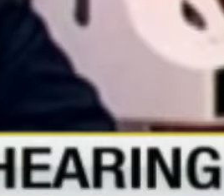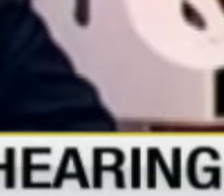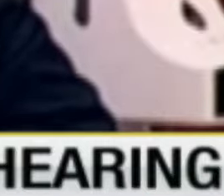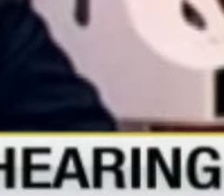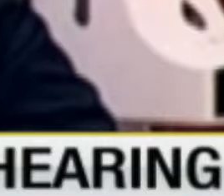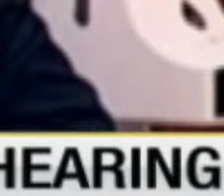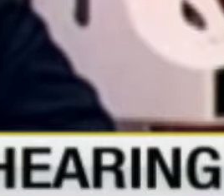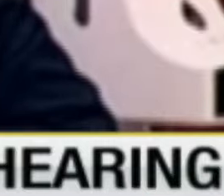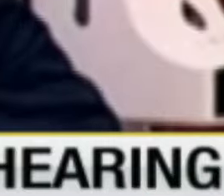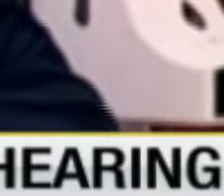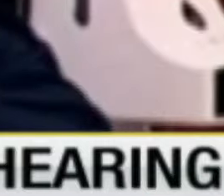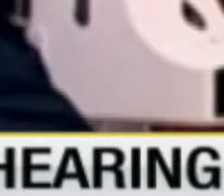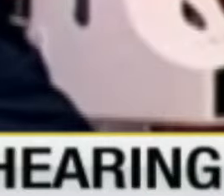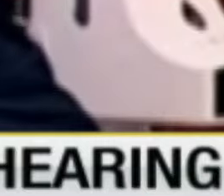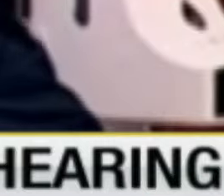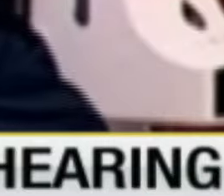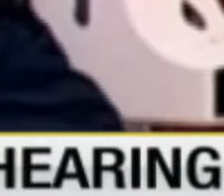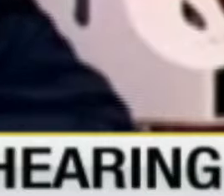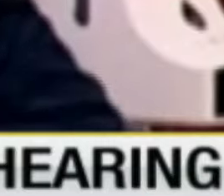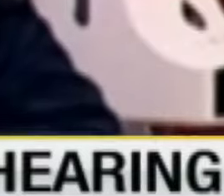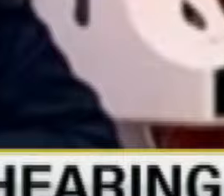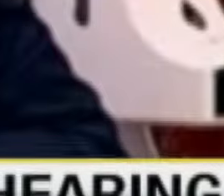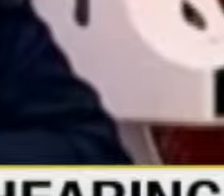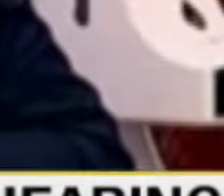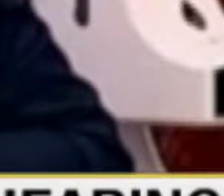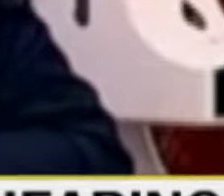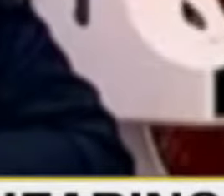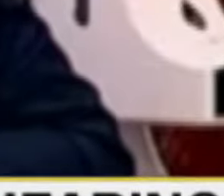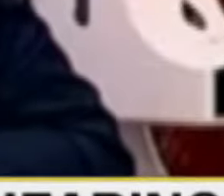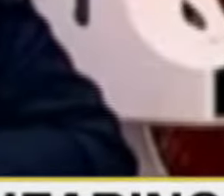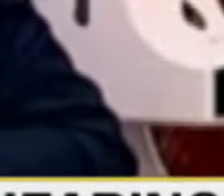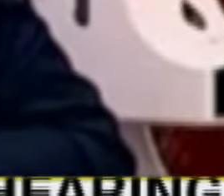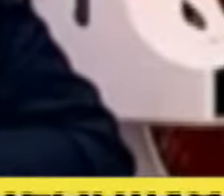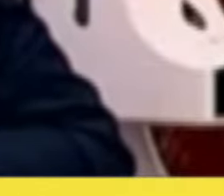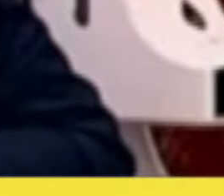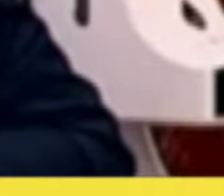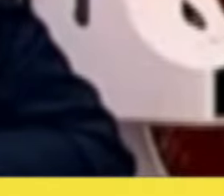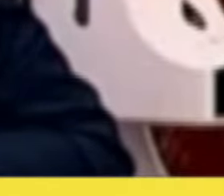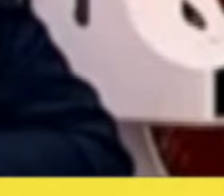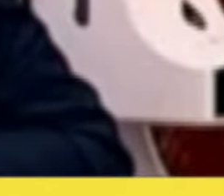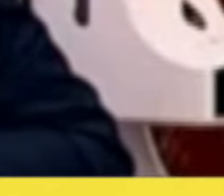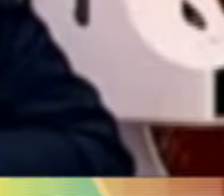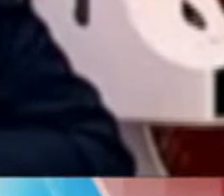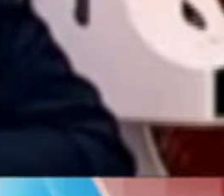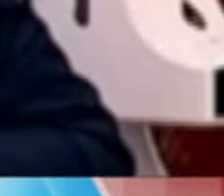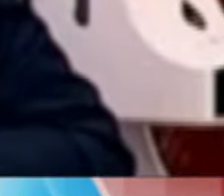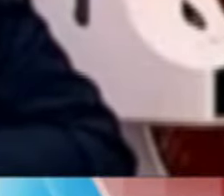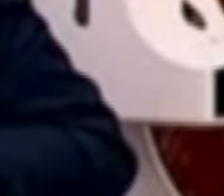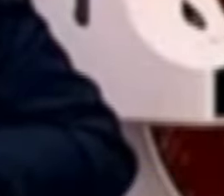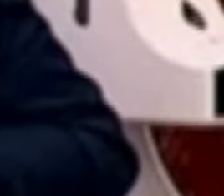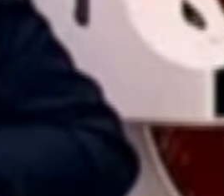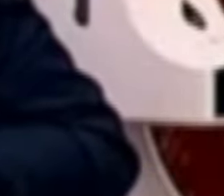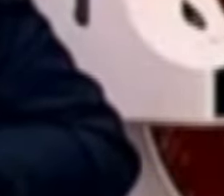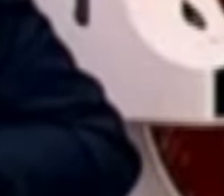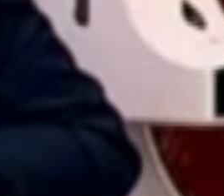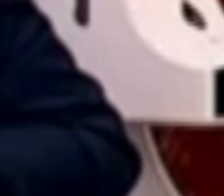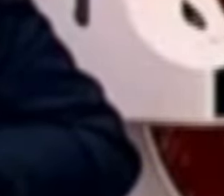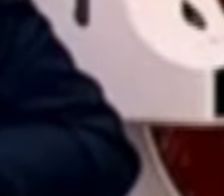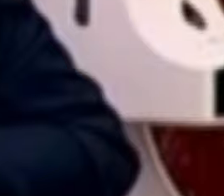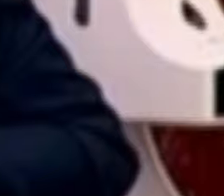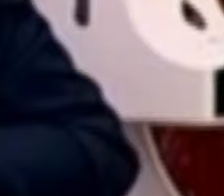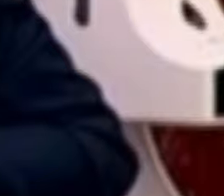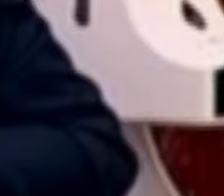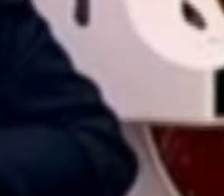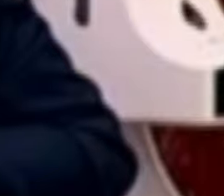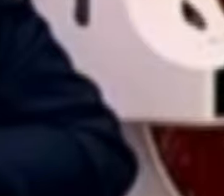intimidation, and attempted arson of the County Assembly on the eve of the debate of the